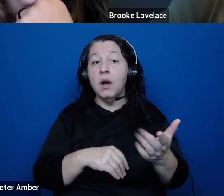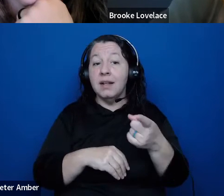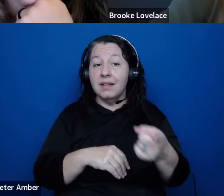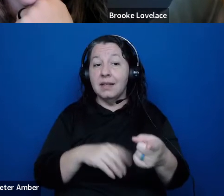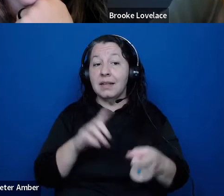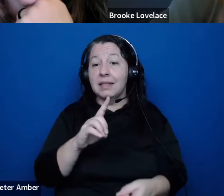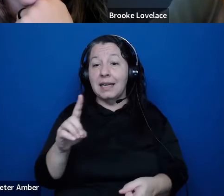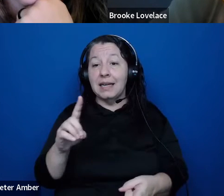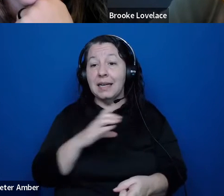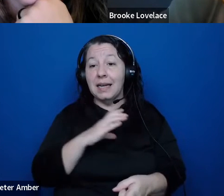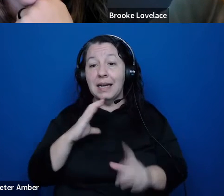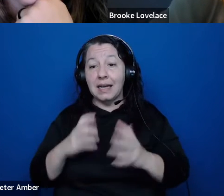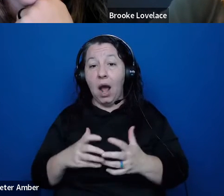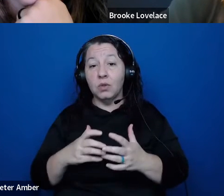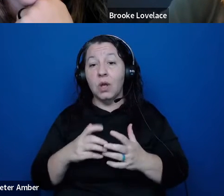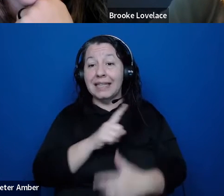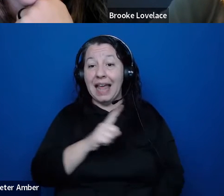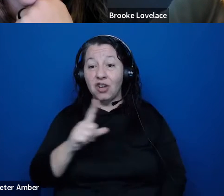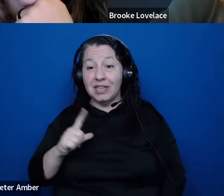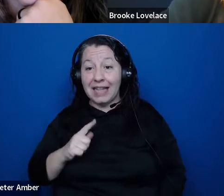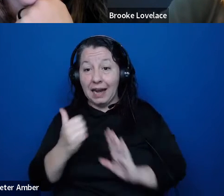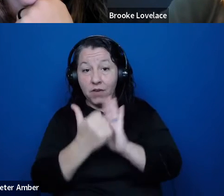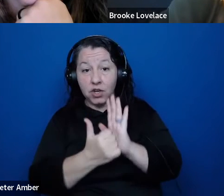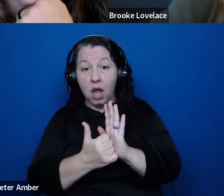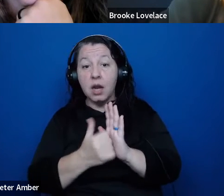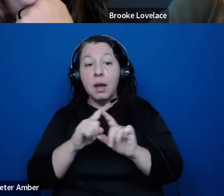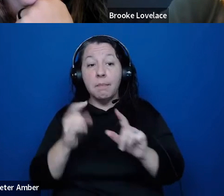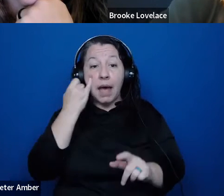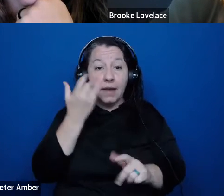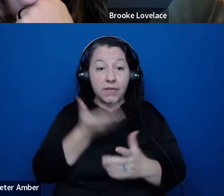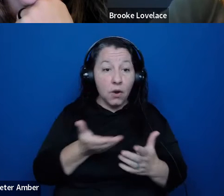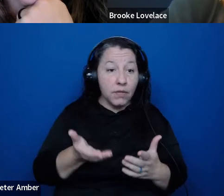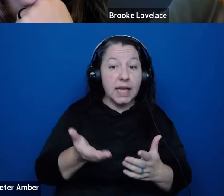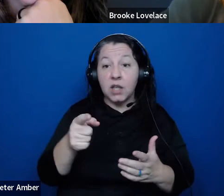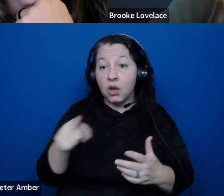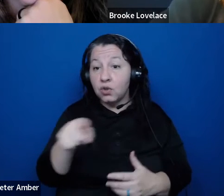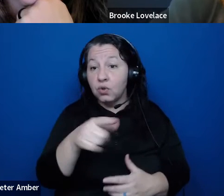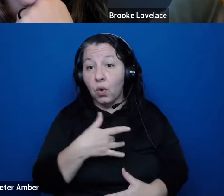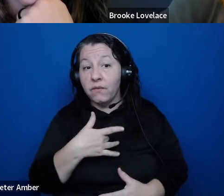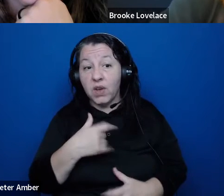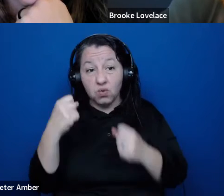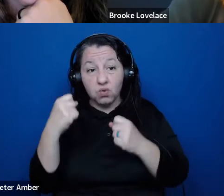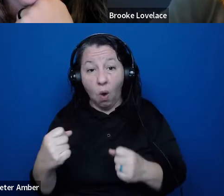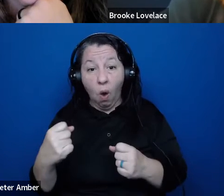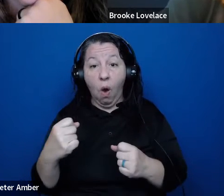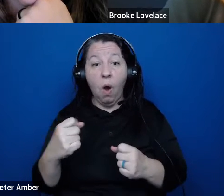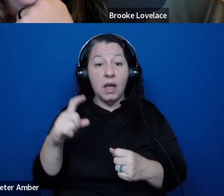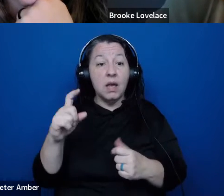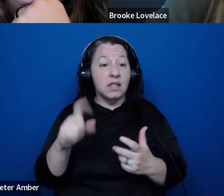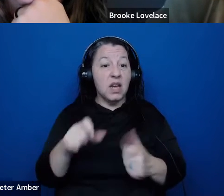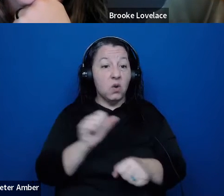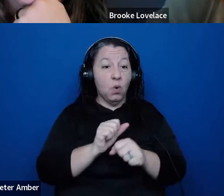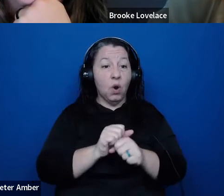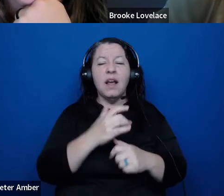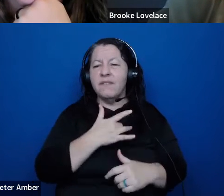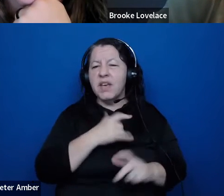Council's legislative agenda, but if these are things that you feel strongly about that it needs to be worked on, feel free to share this document with your legislators when you